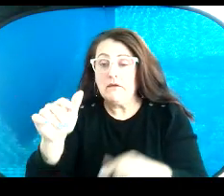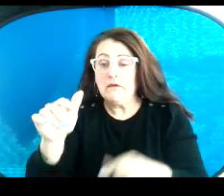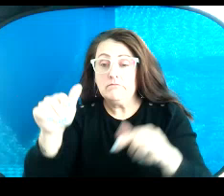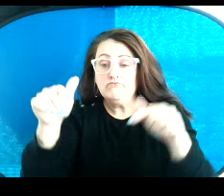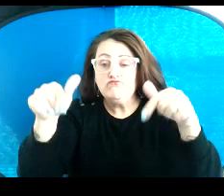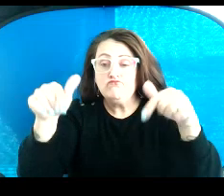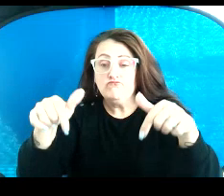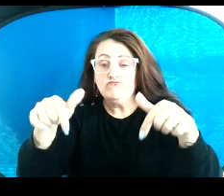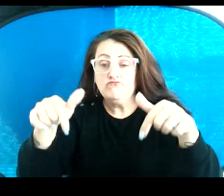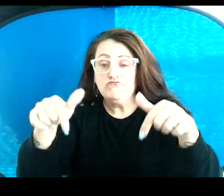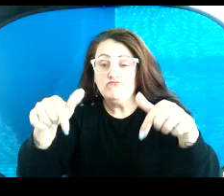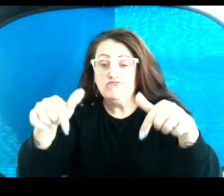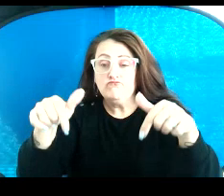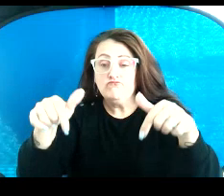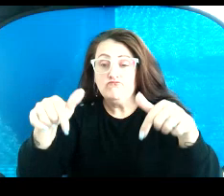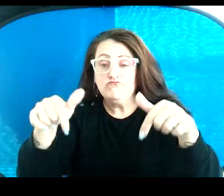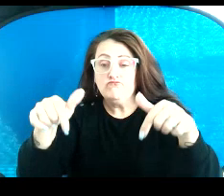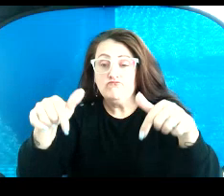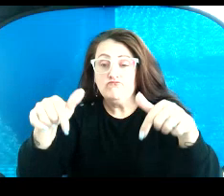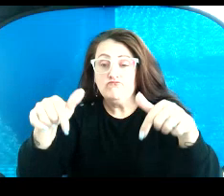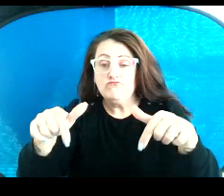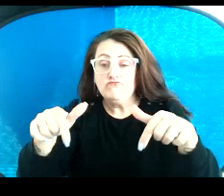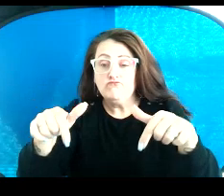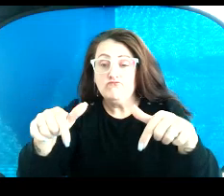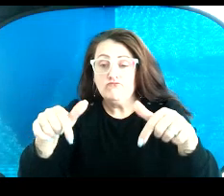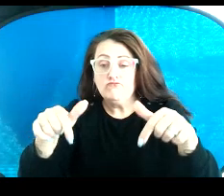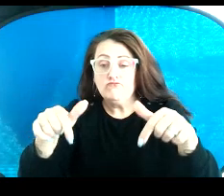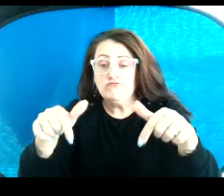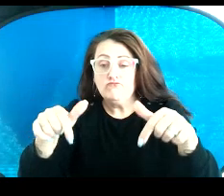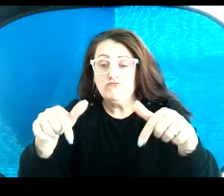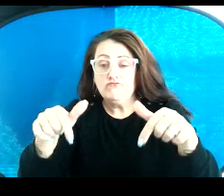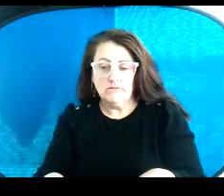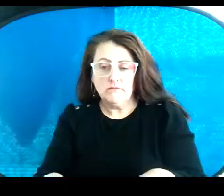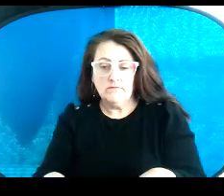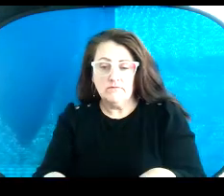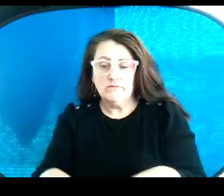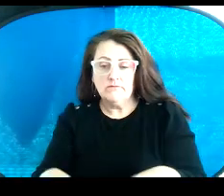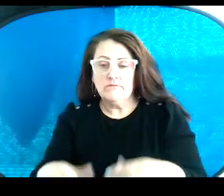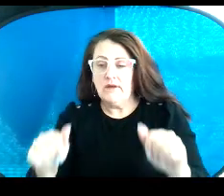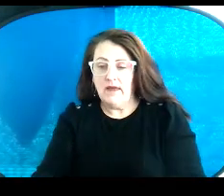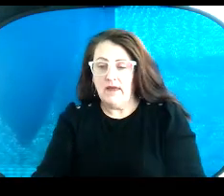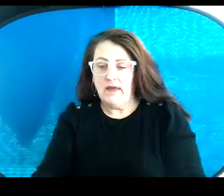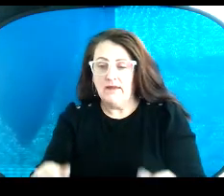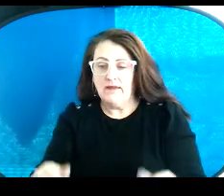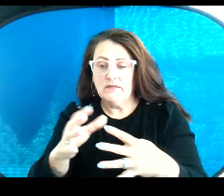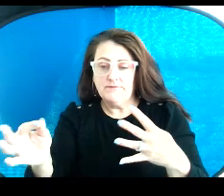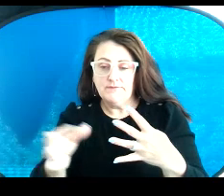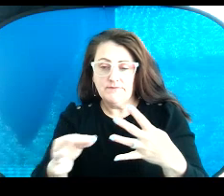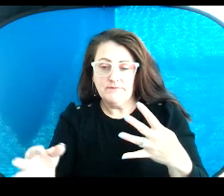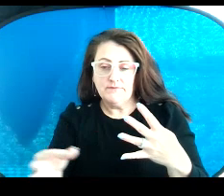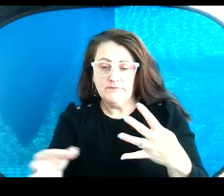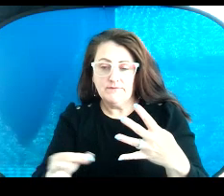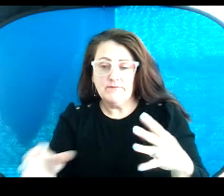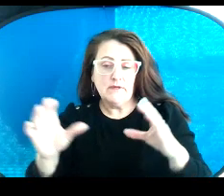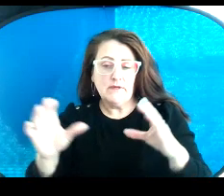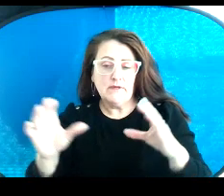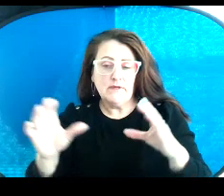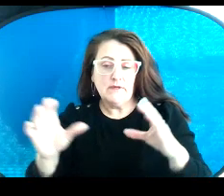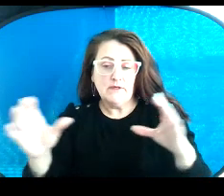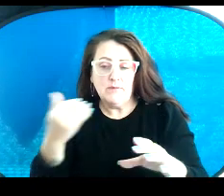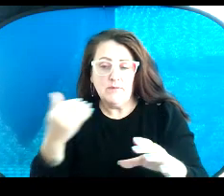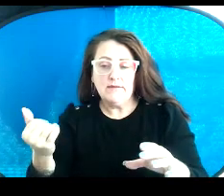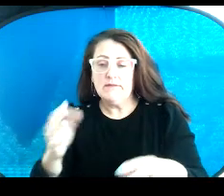a number of language options available to choose from. If you're on the agenda to make a presentation, please do your best to be succinct. Remember to speak at a